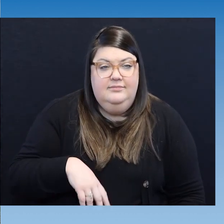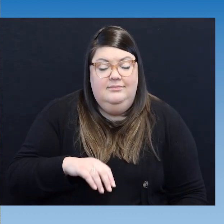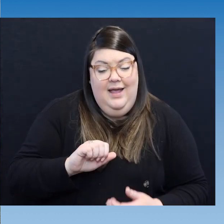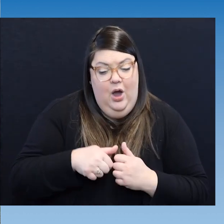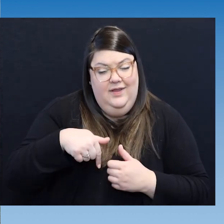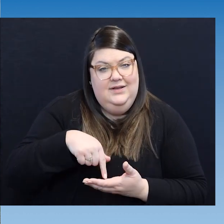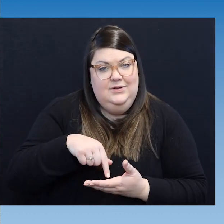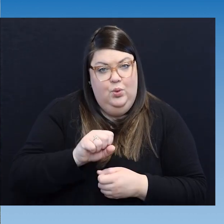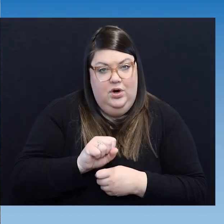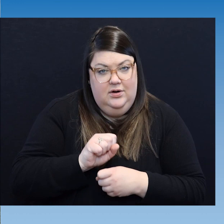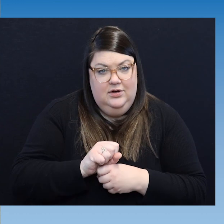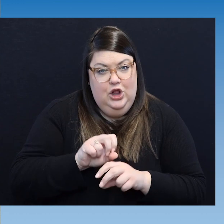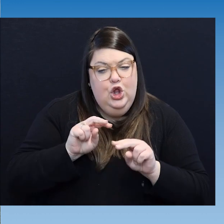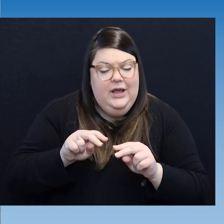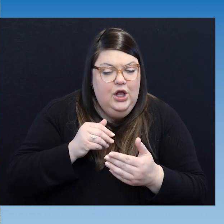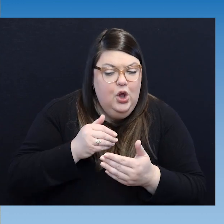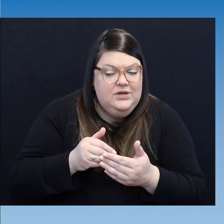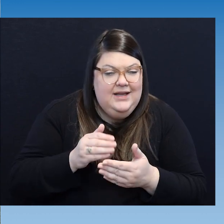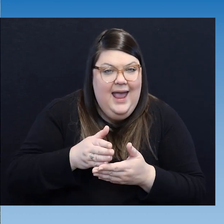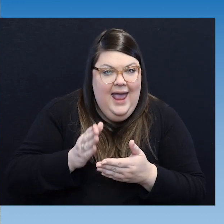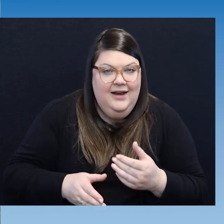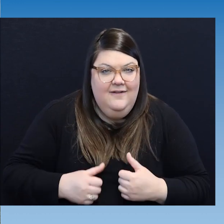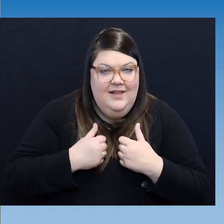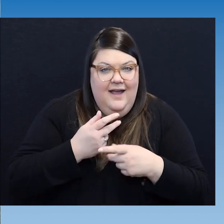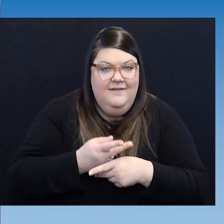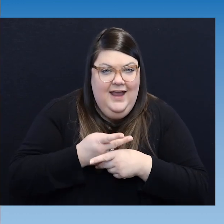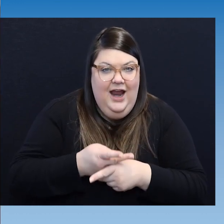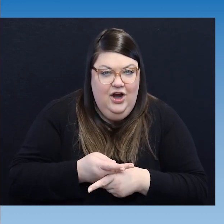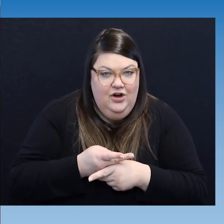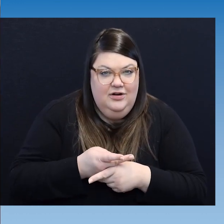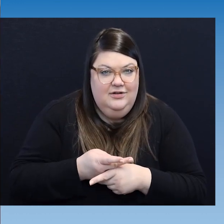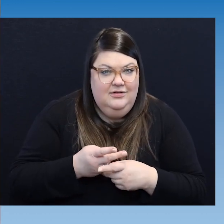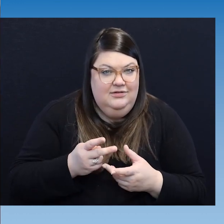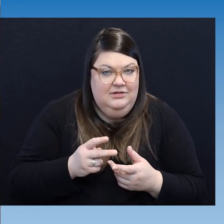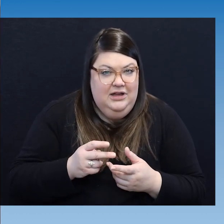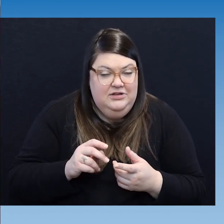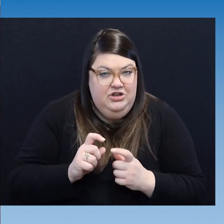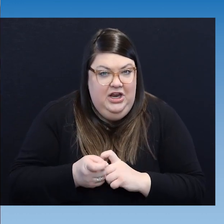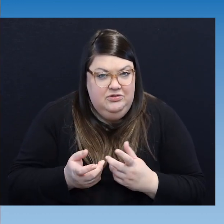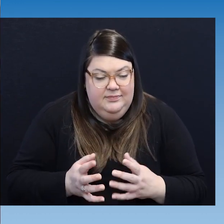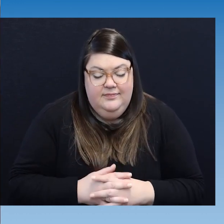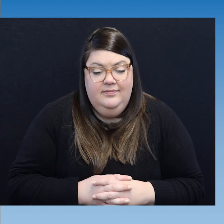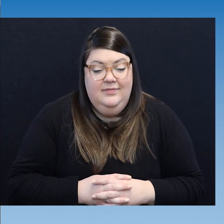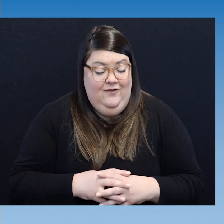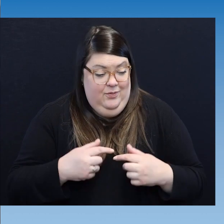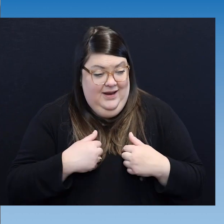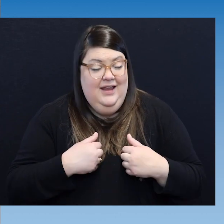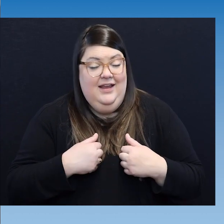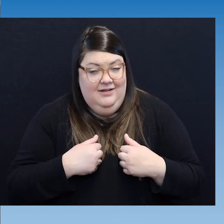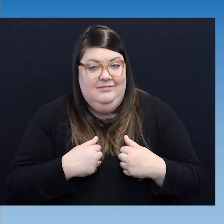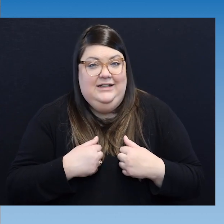looking closely at end of life care or doing it. For me, yes, it has changed the way I